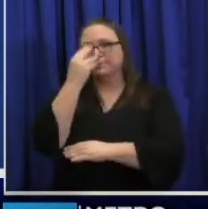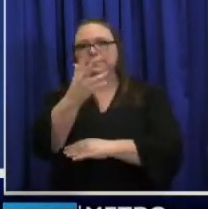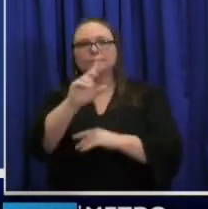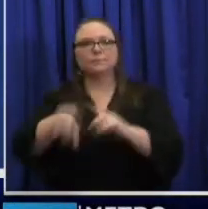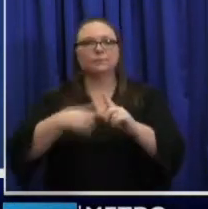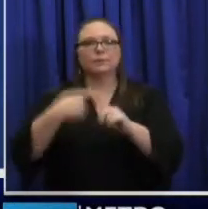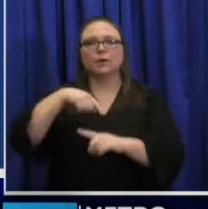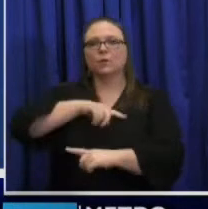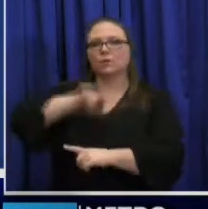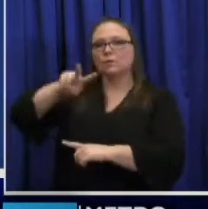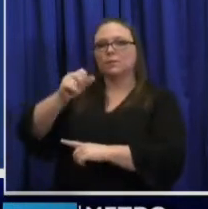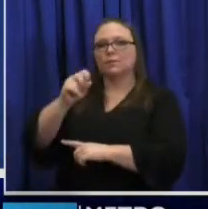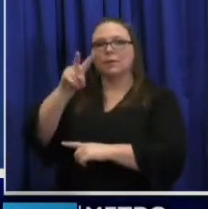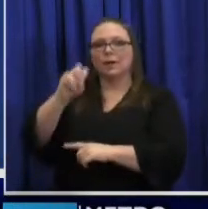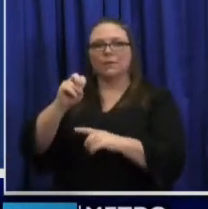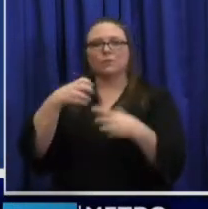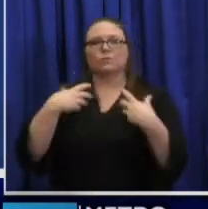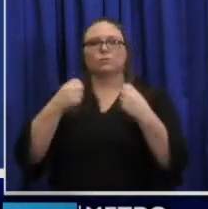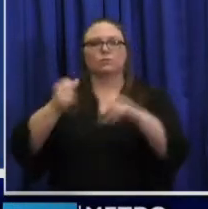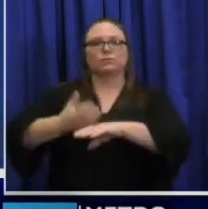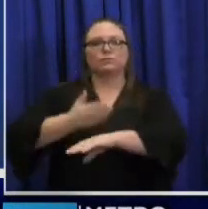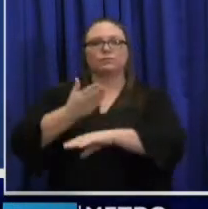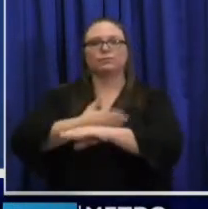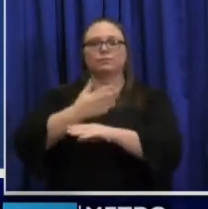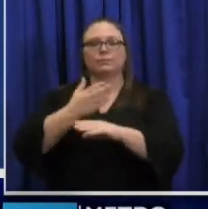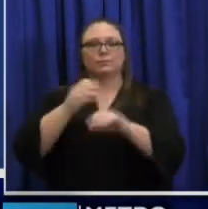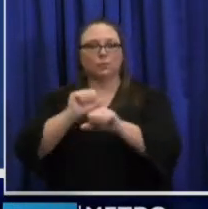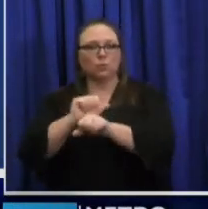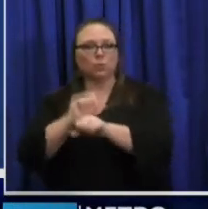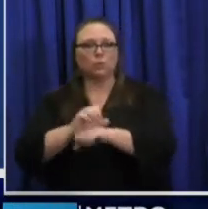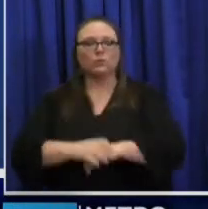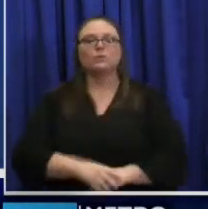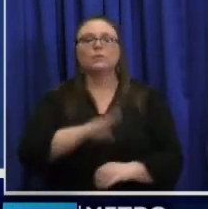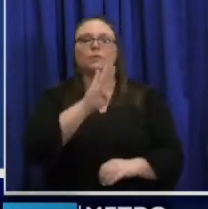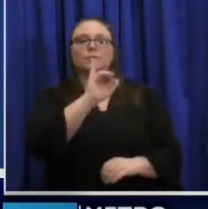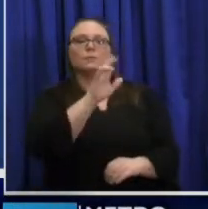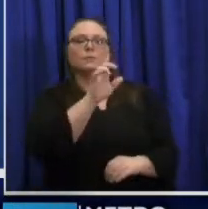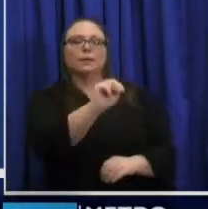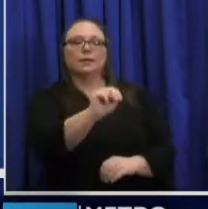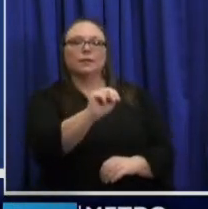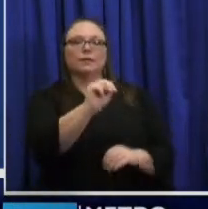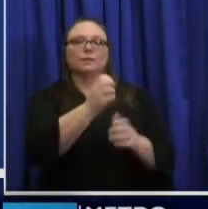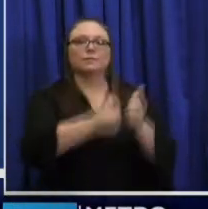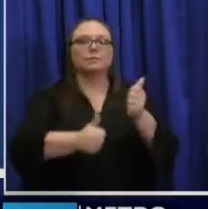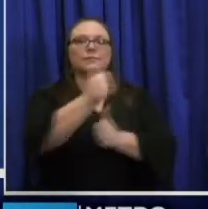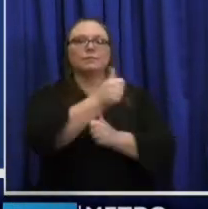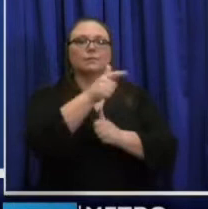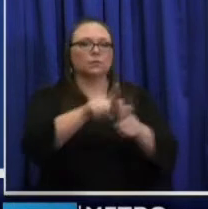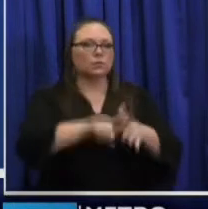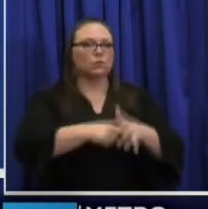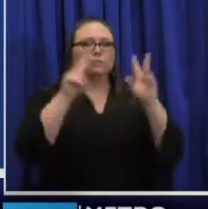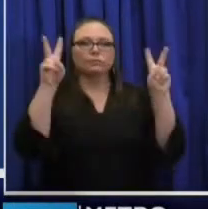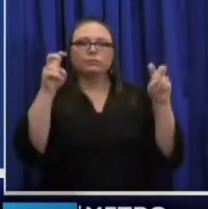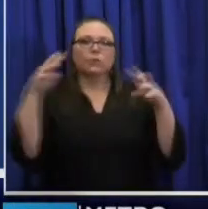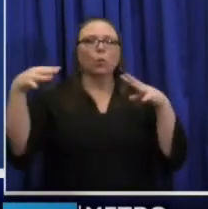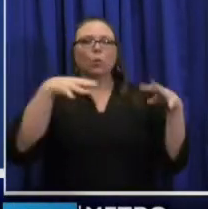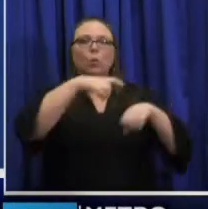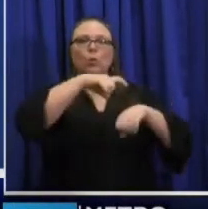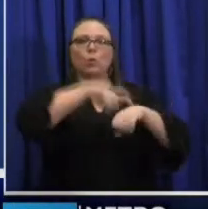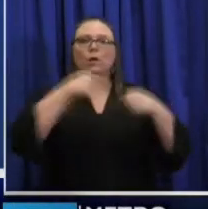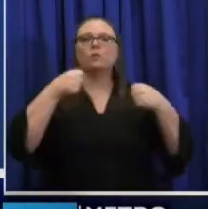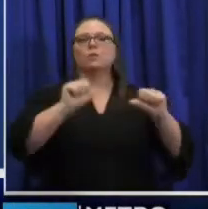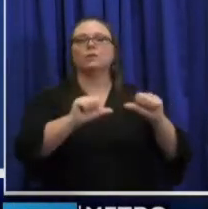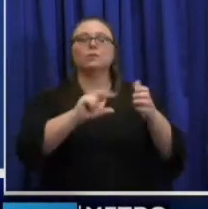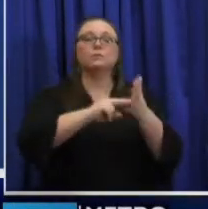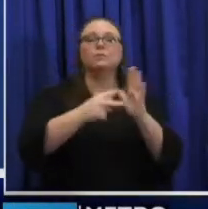Second Avenue recovery efforts. Now, the Biden administration has embarked on a wartime effort to fight COVID, and